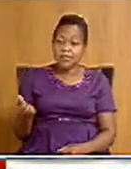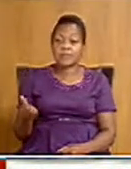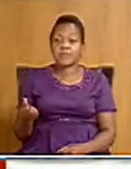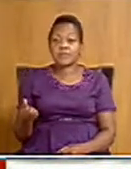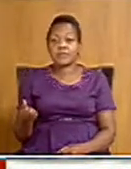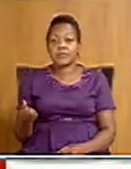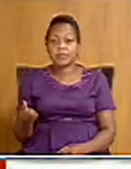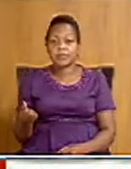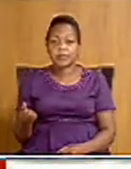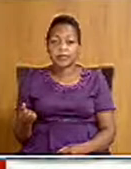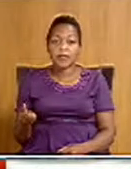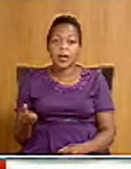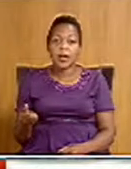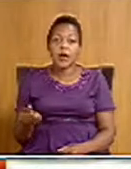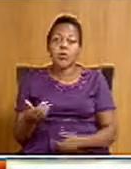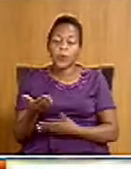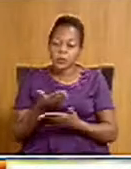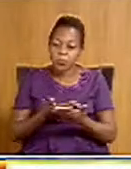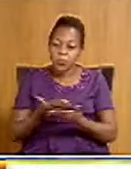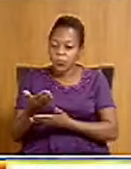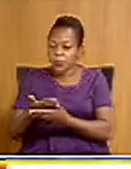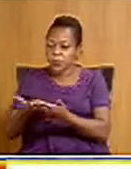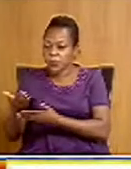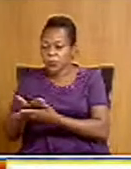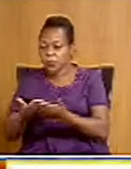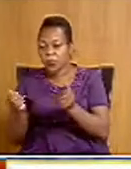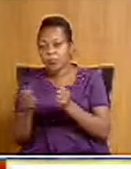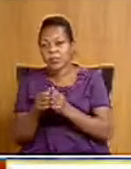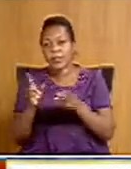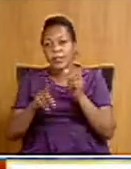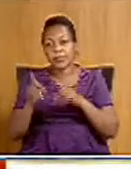again we interacted closely with the masses.